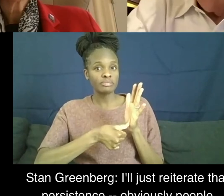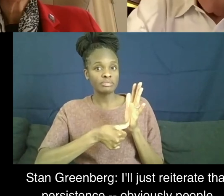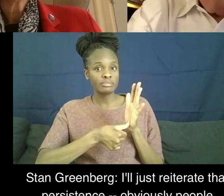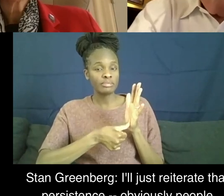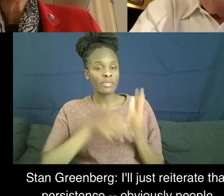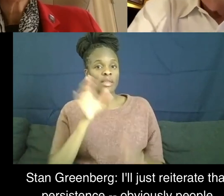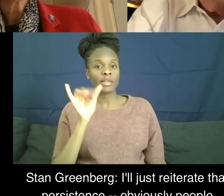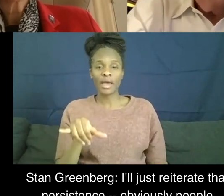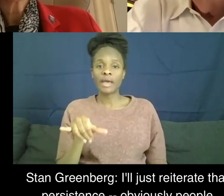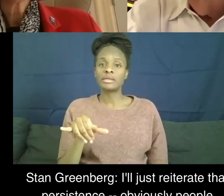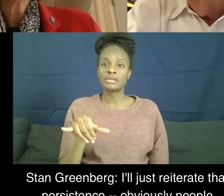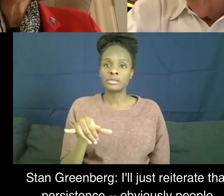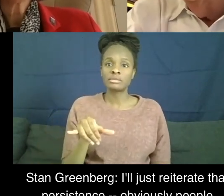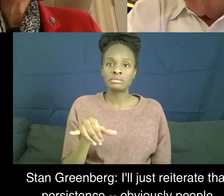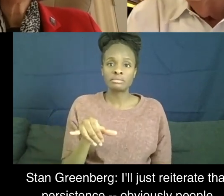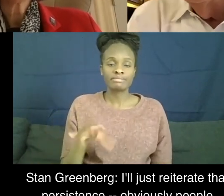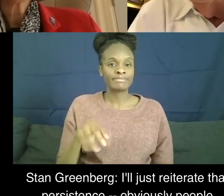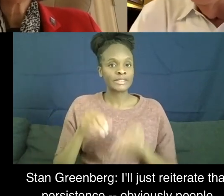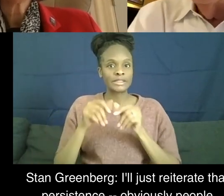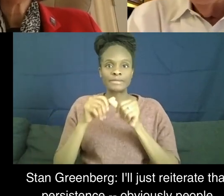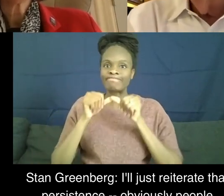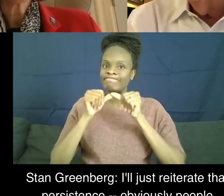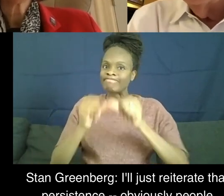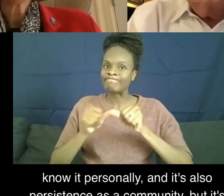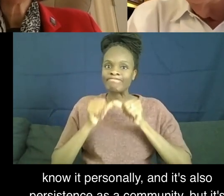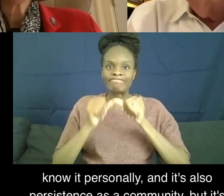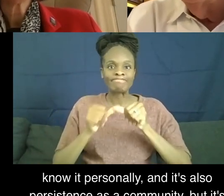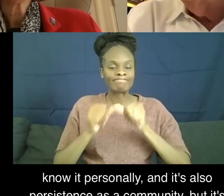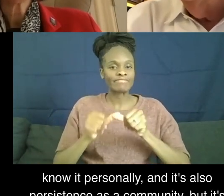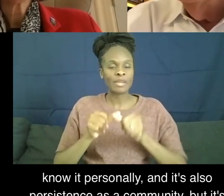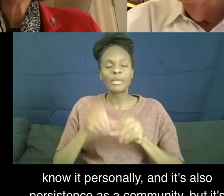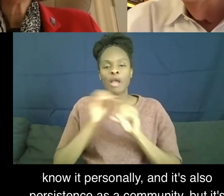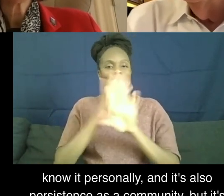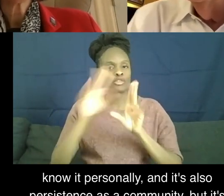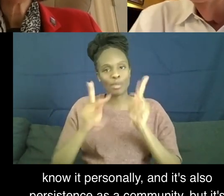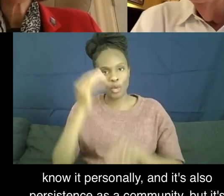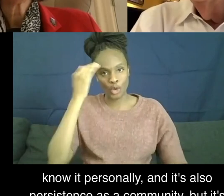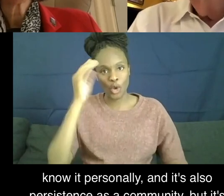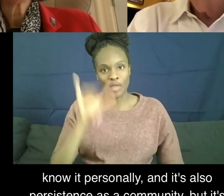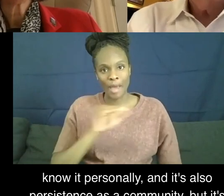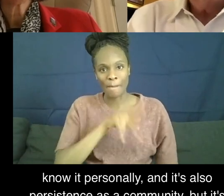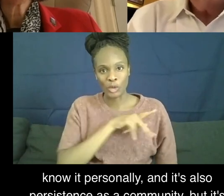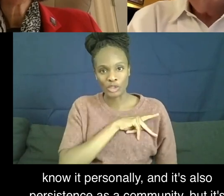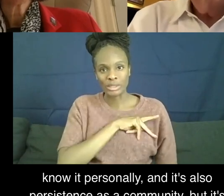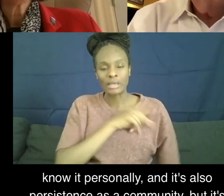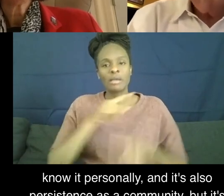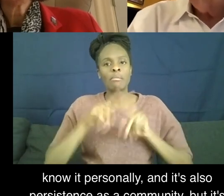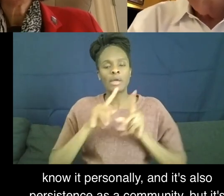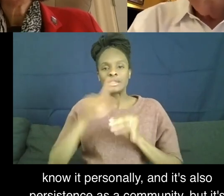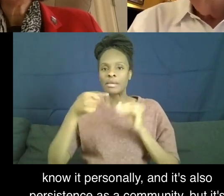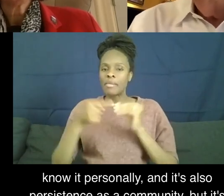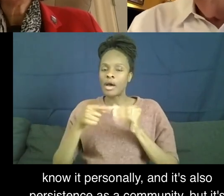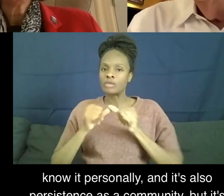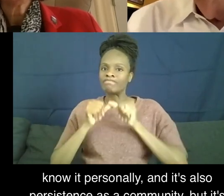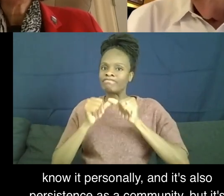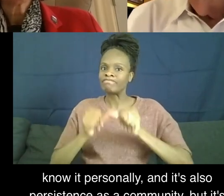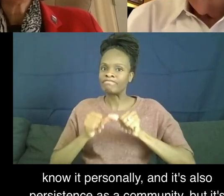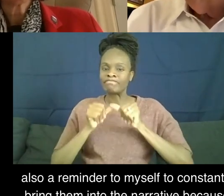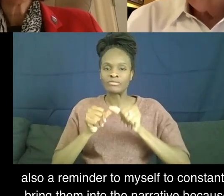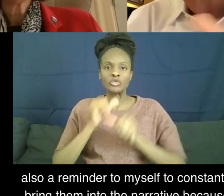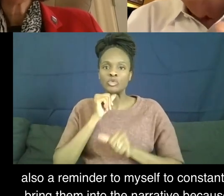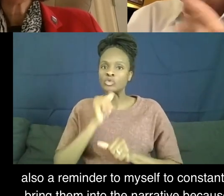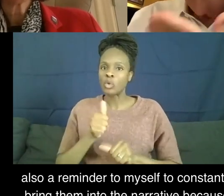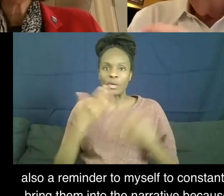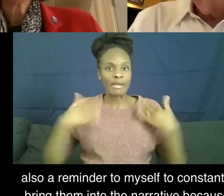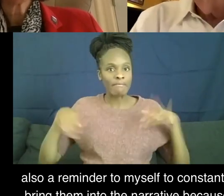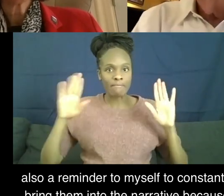that persistence, you know, it obviously people know it personally and the, but it's also persistence as a community, but